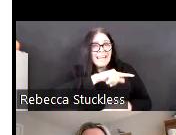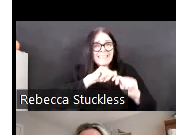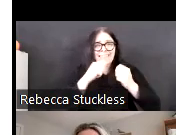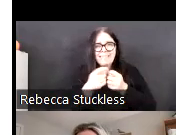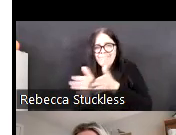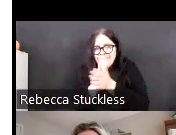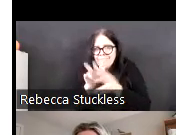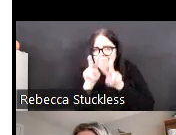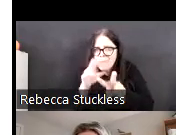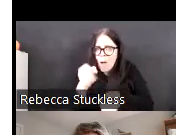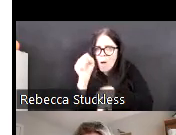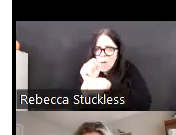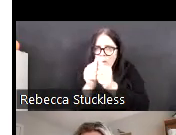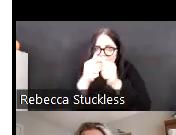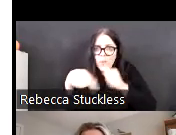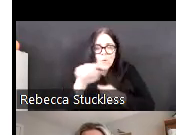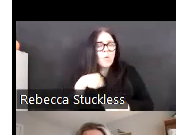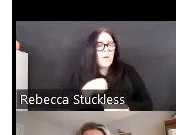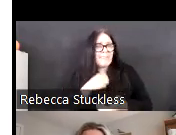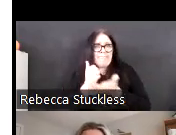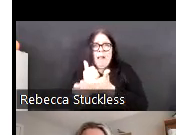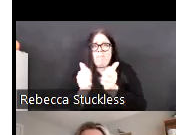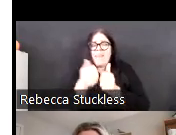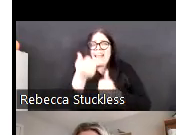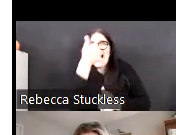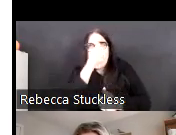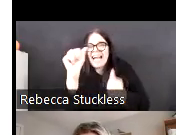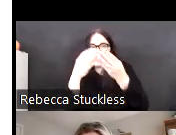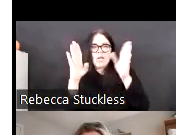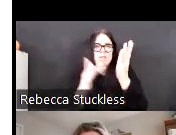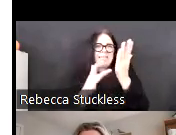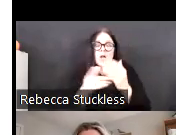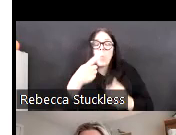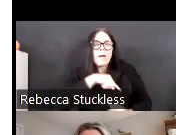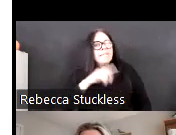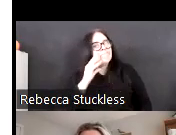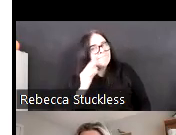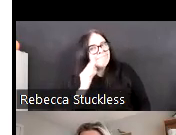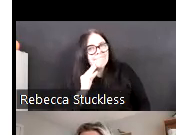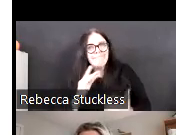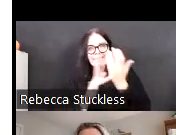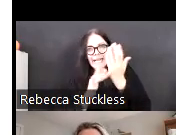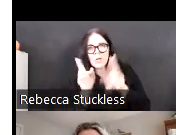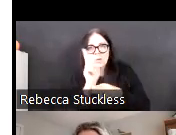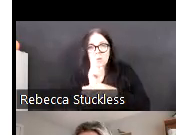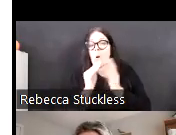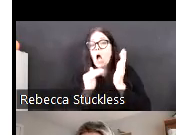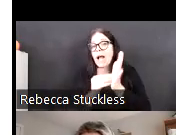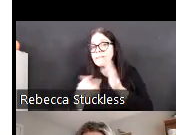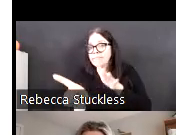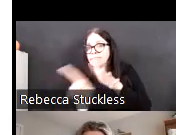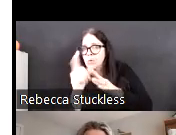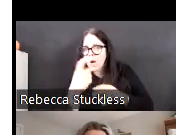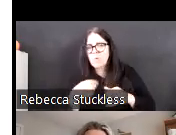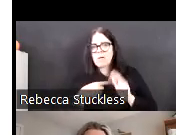you, and we can help with any general tech questions you may have. We use technology ourselves, so sometimes we can help or showcase what we